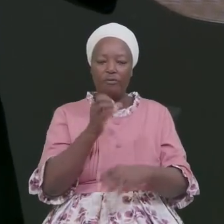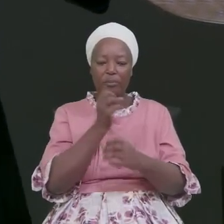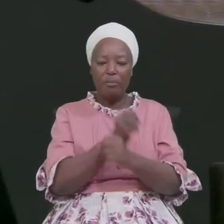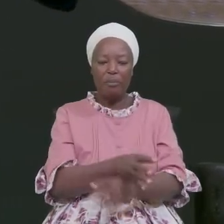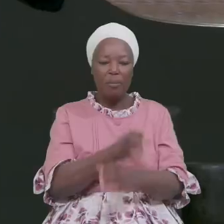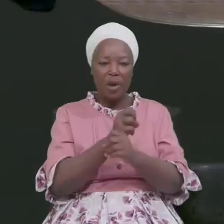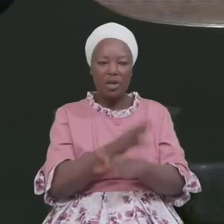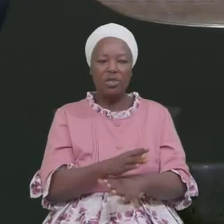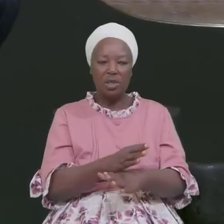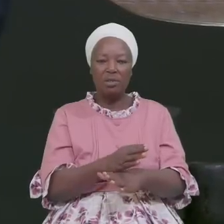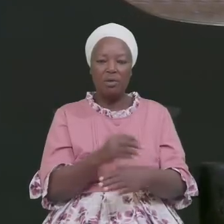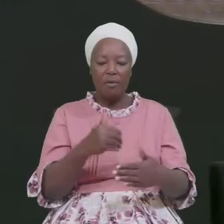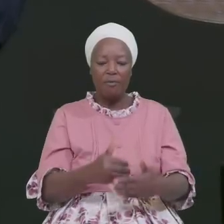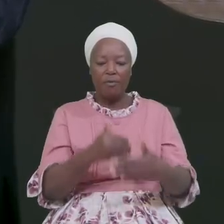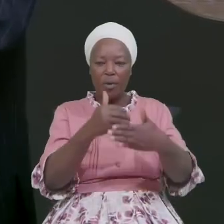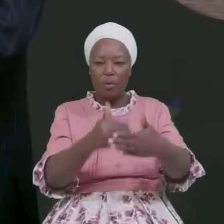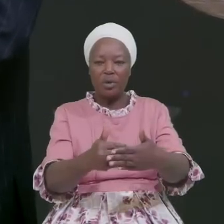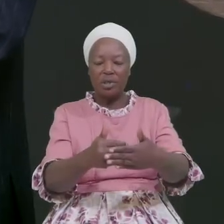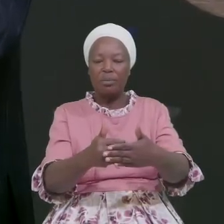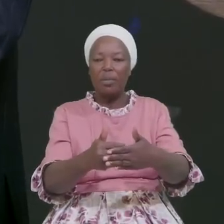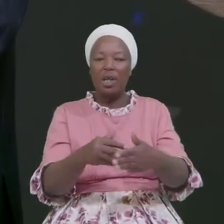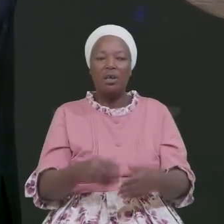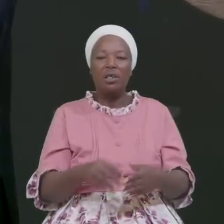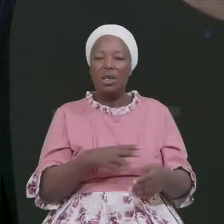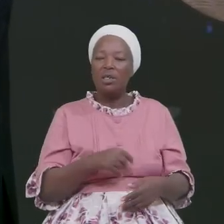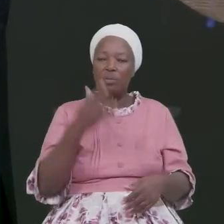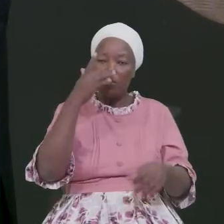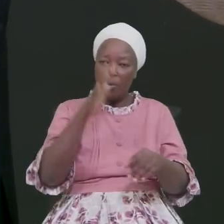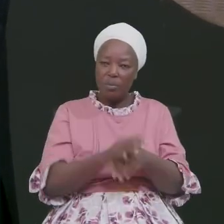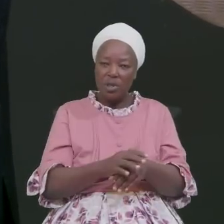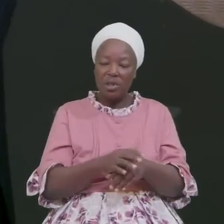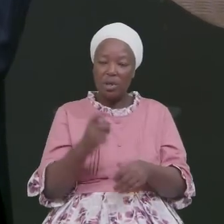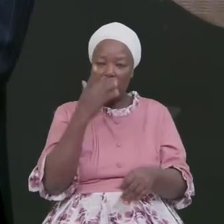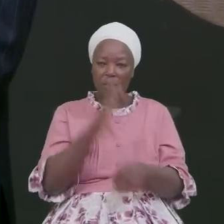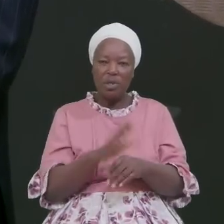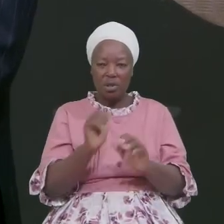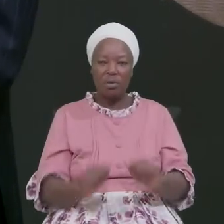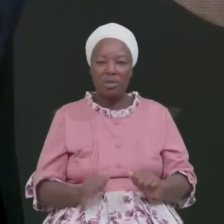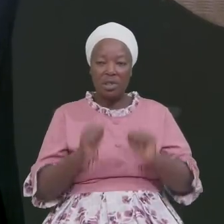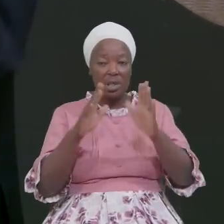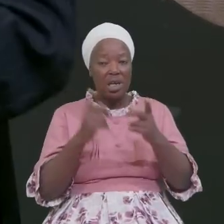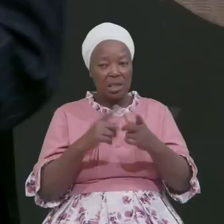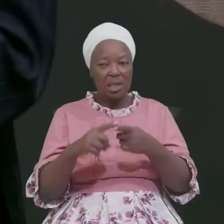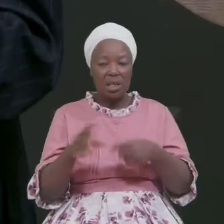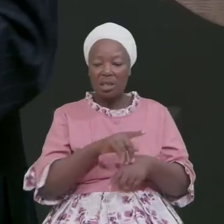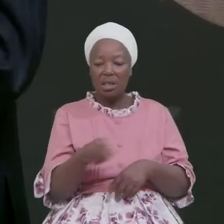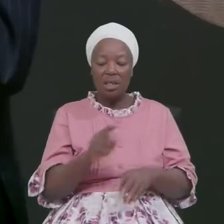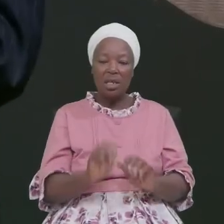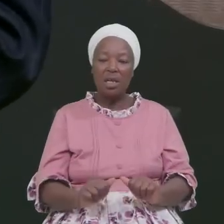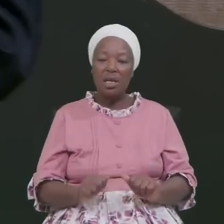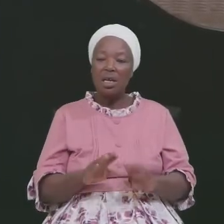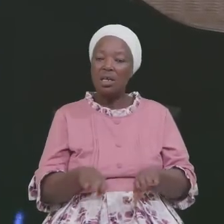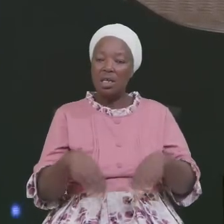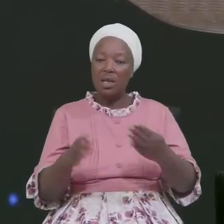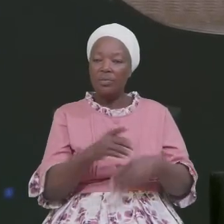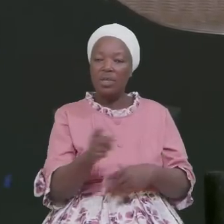forward. Confirmation. They promised, they consecrated, they gave their word.